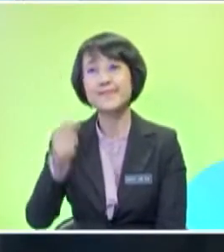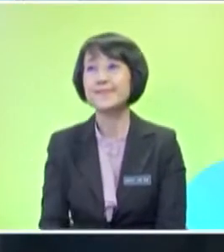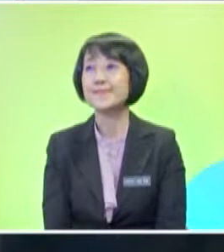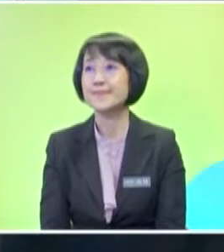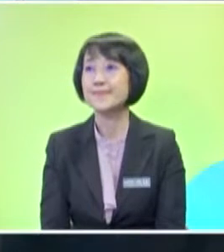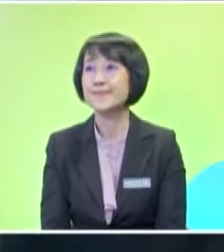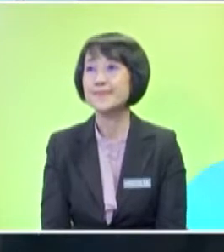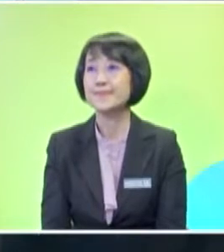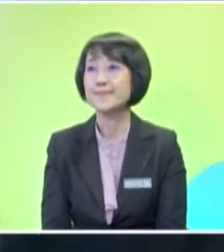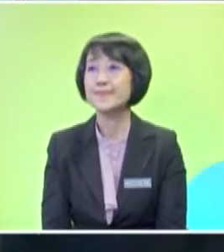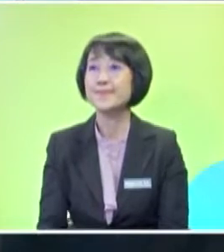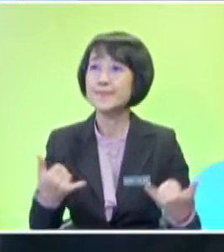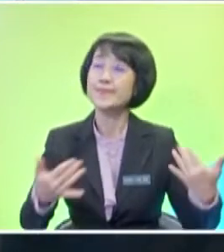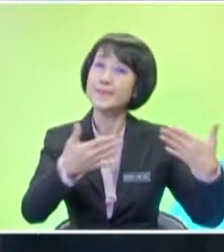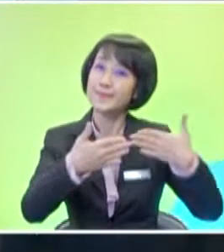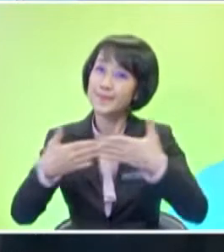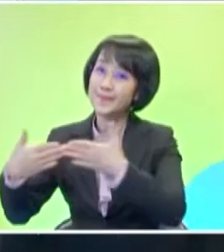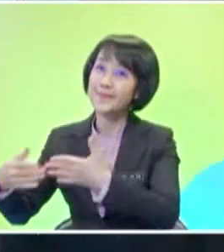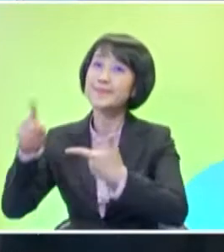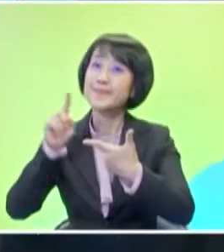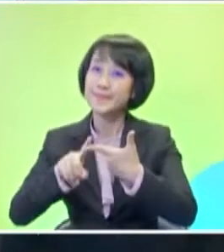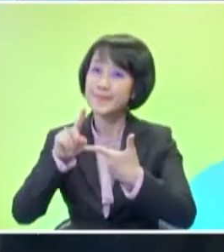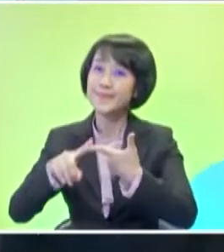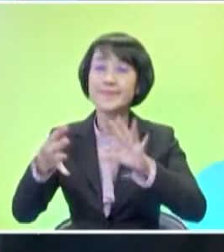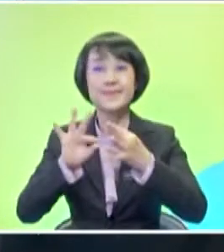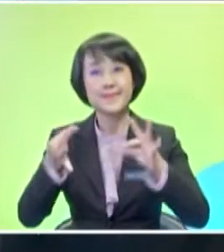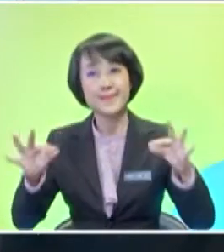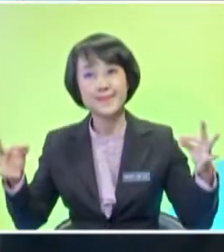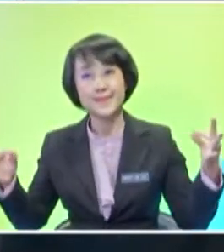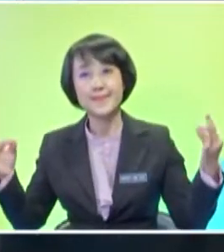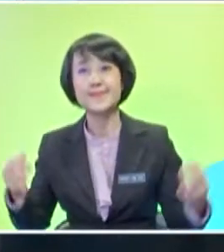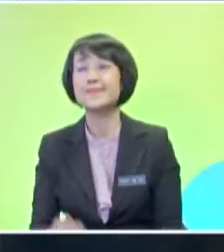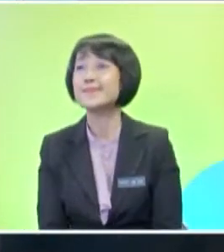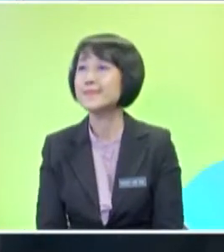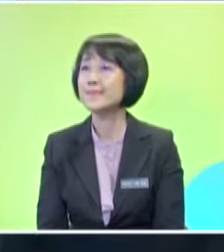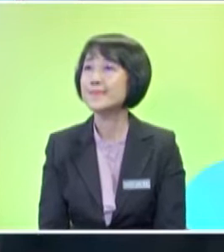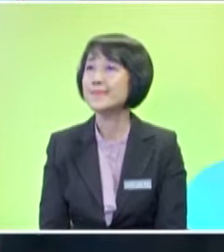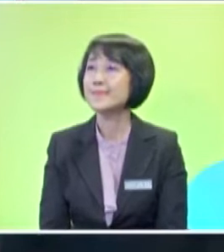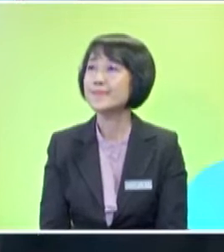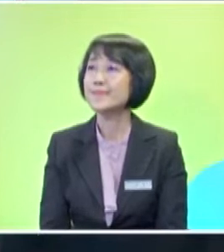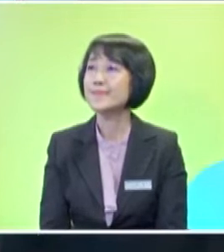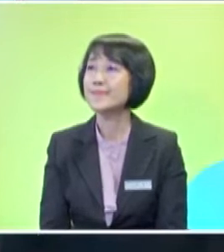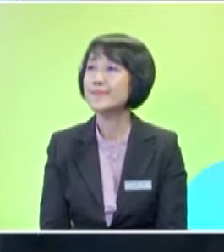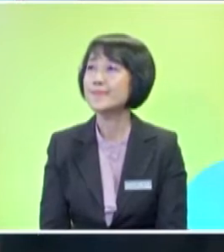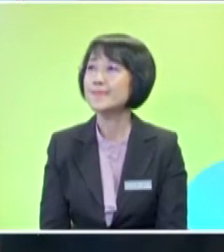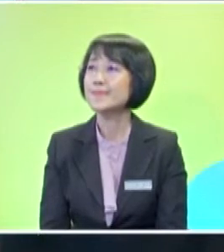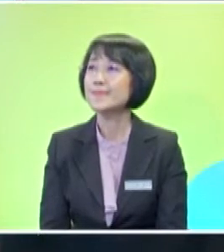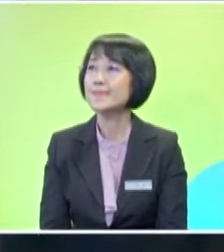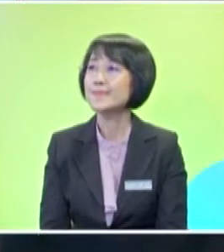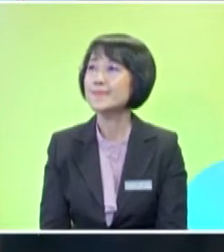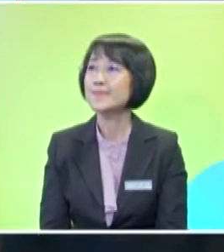we proceed to the second sentence? Okay, let me see. Based on the